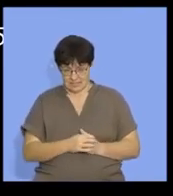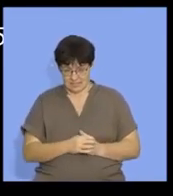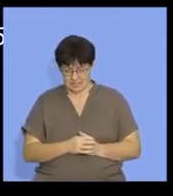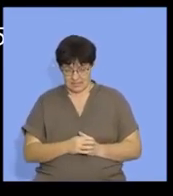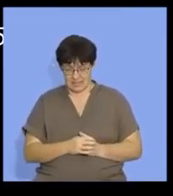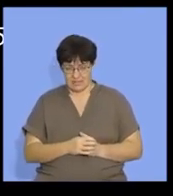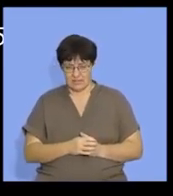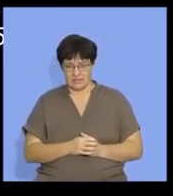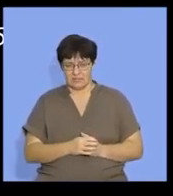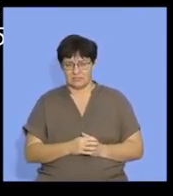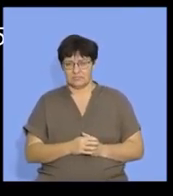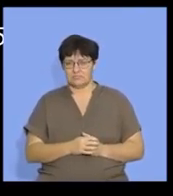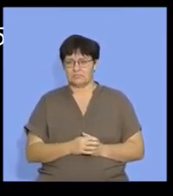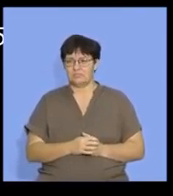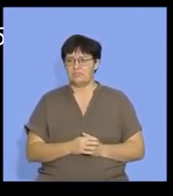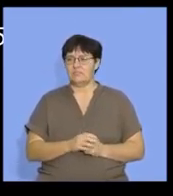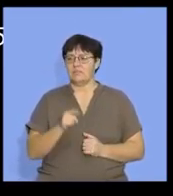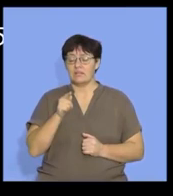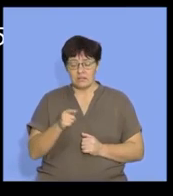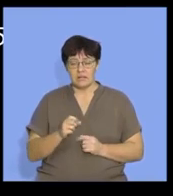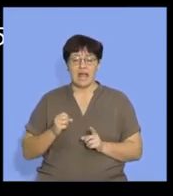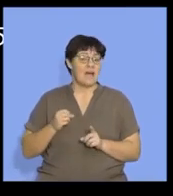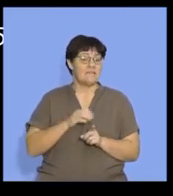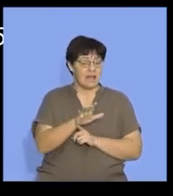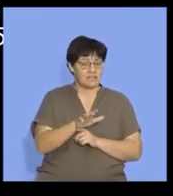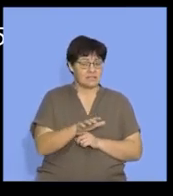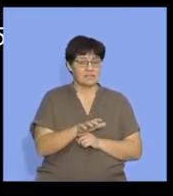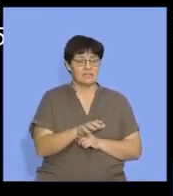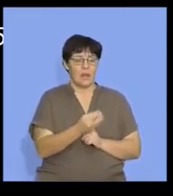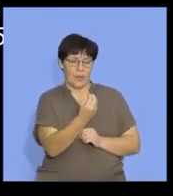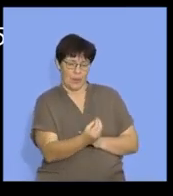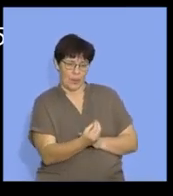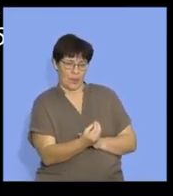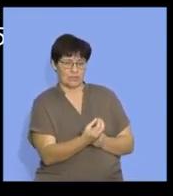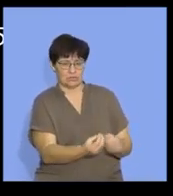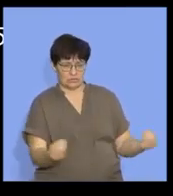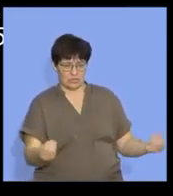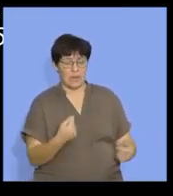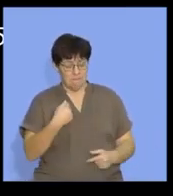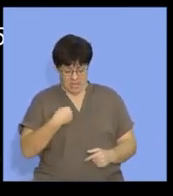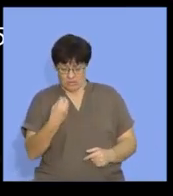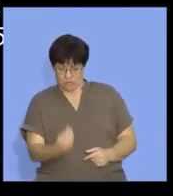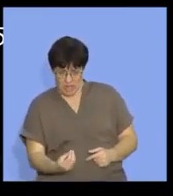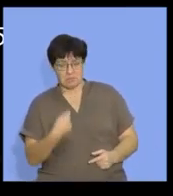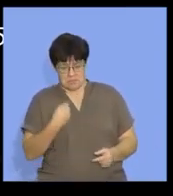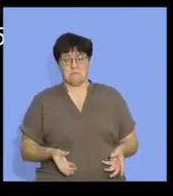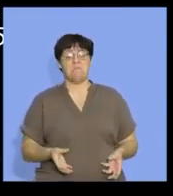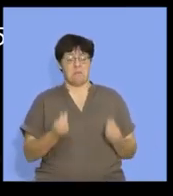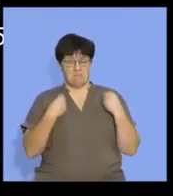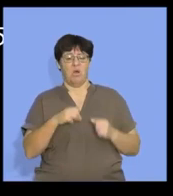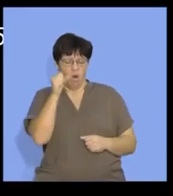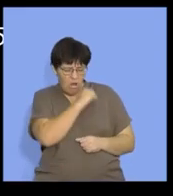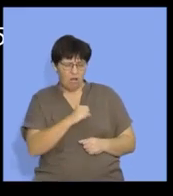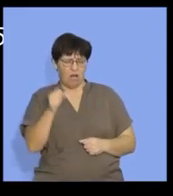that's really important. It's telling you it's a bacterial disease that affects some infants. I actually had it when I was a